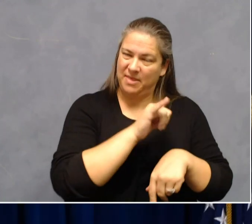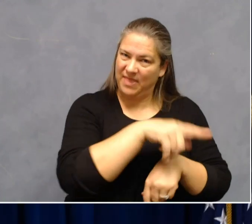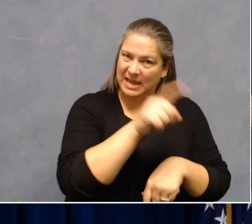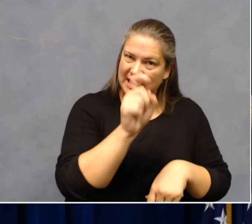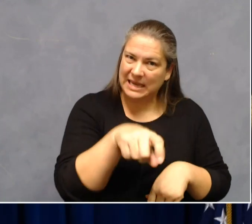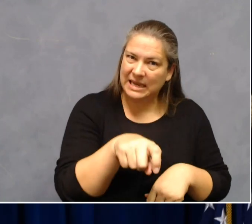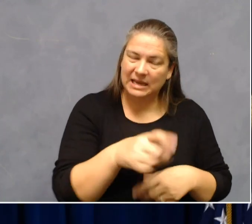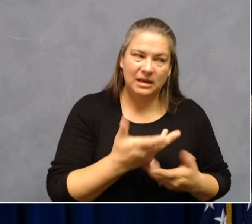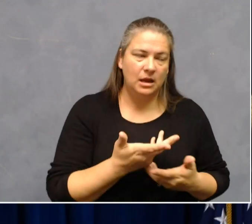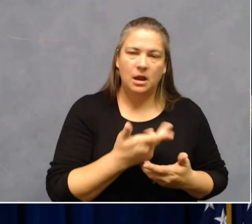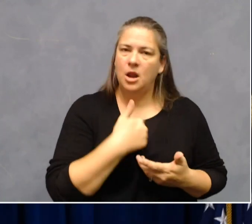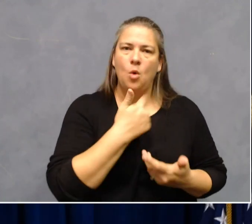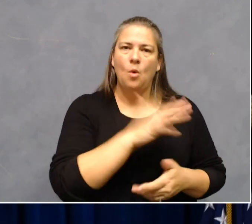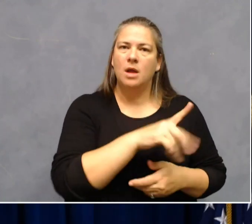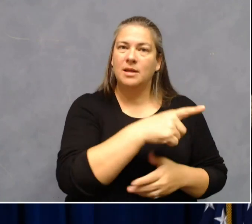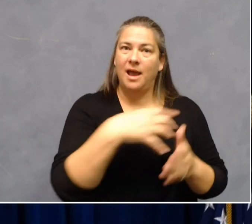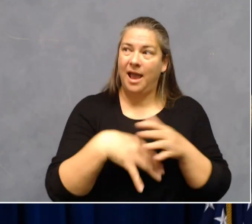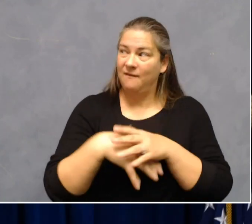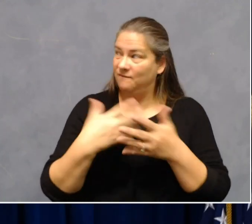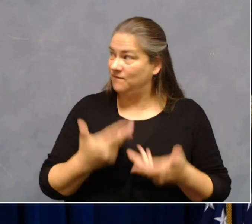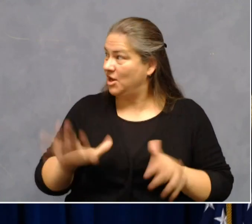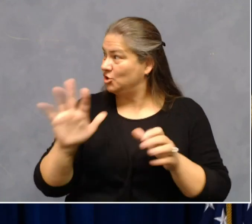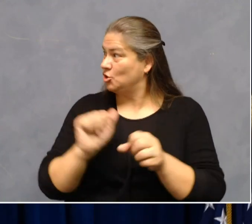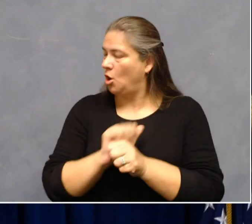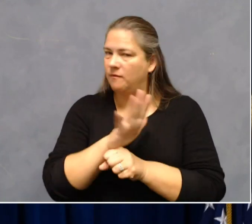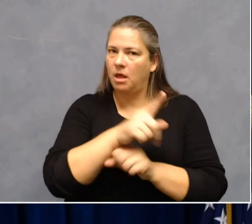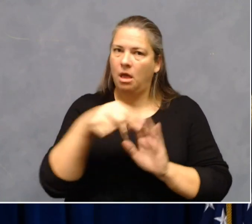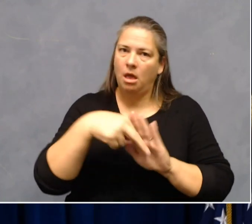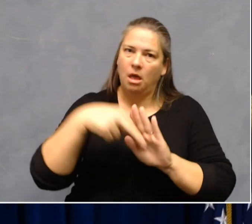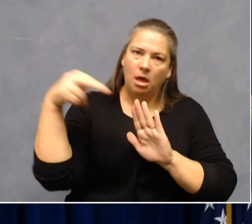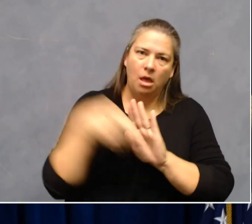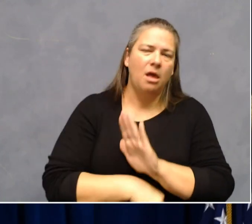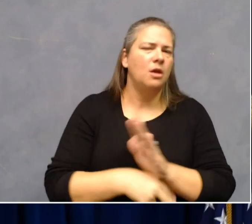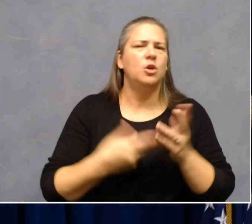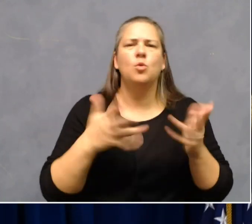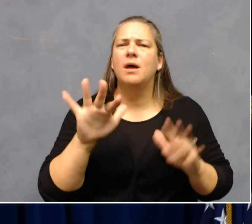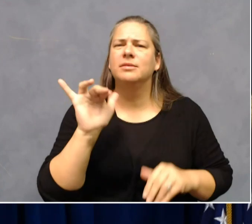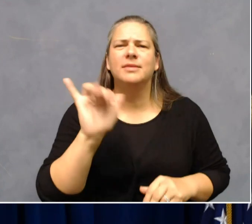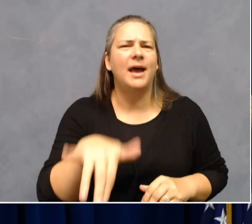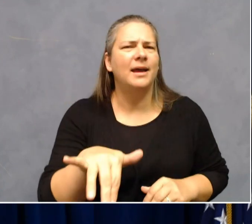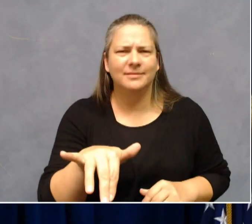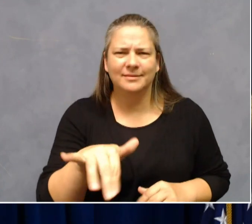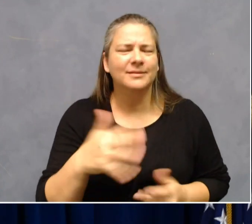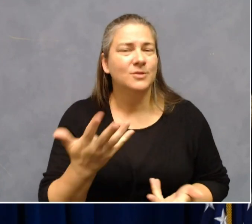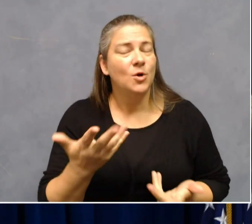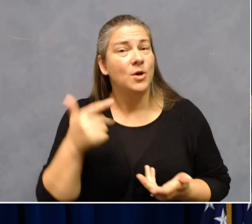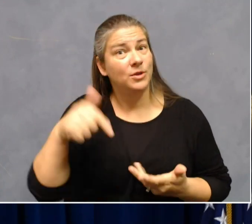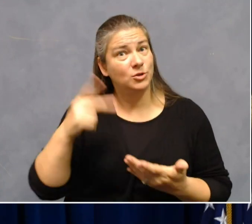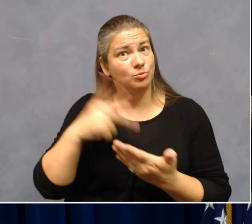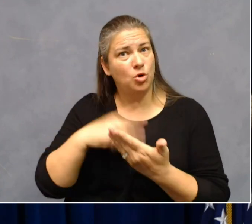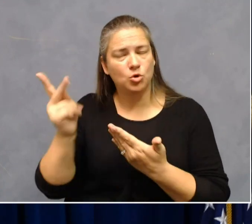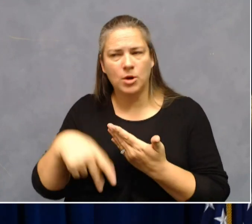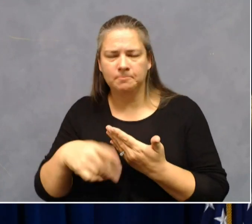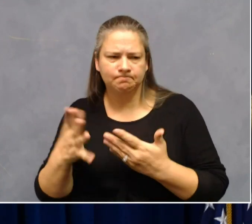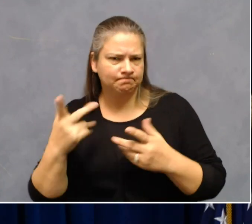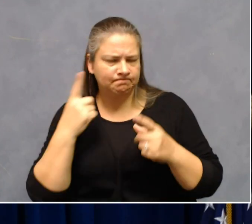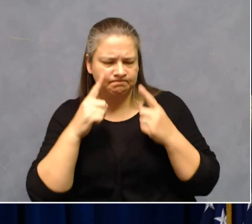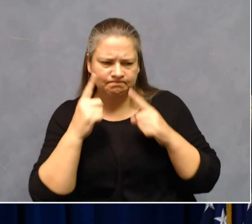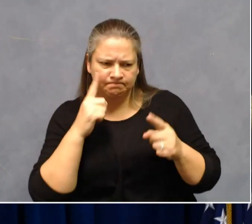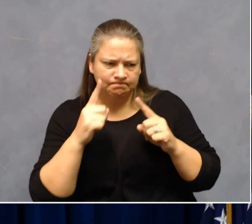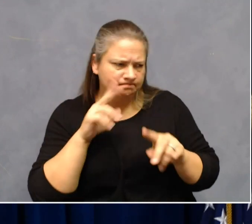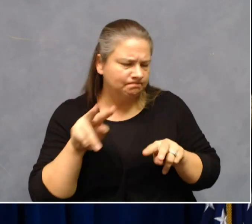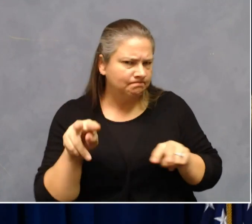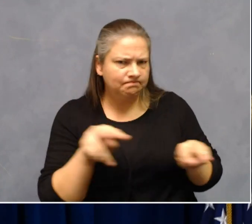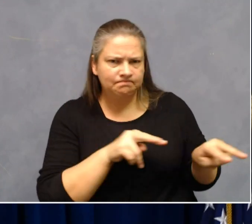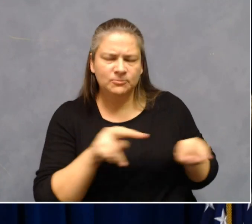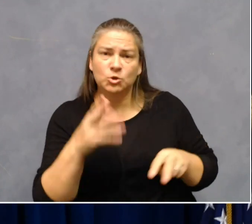debt. It's good news that this program has been administered as efficiently as it is, and that people